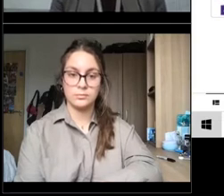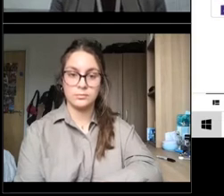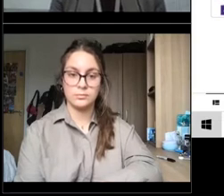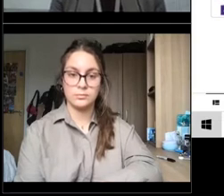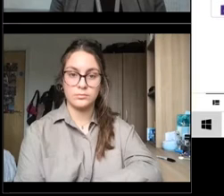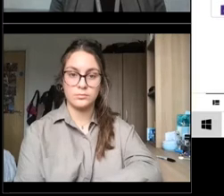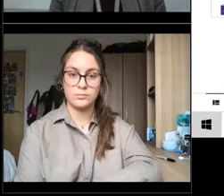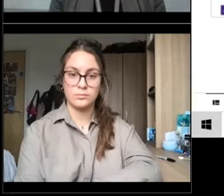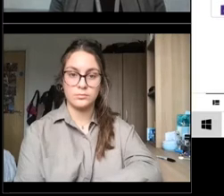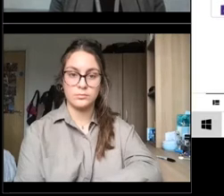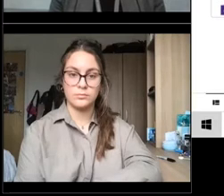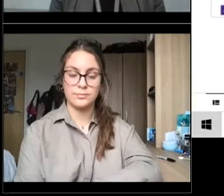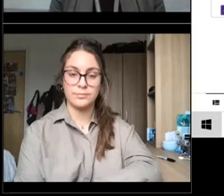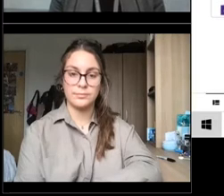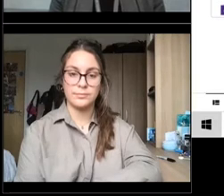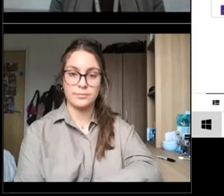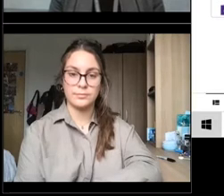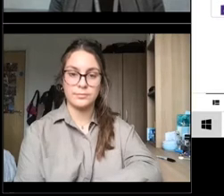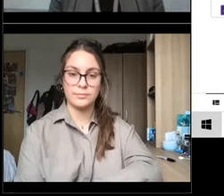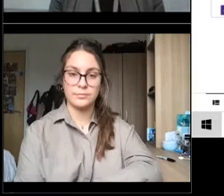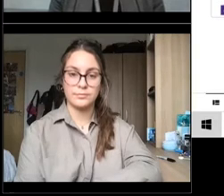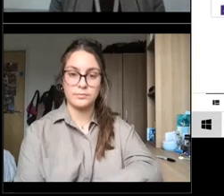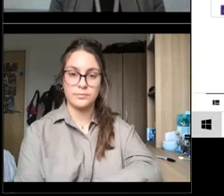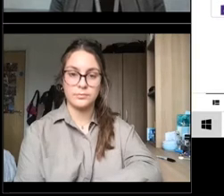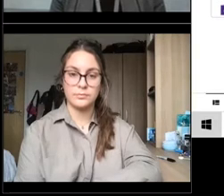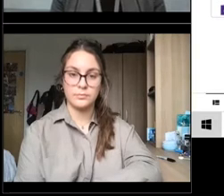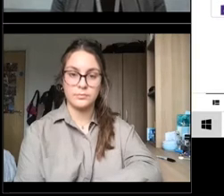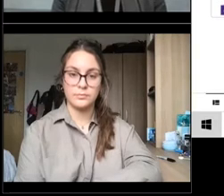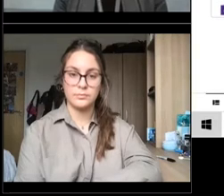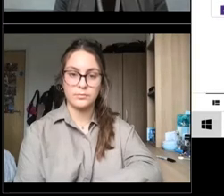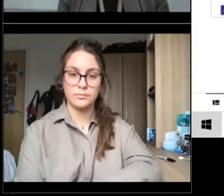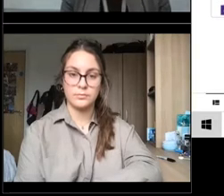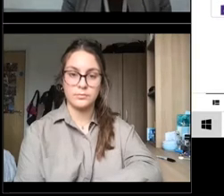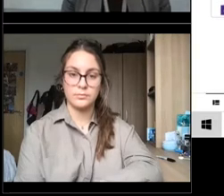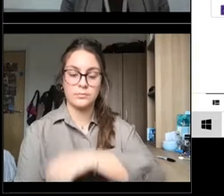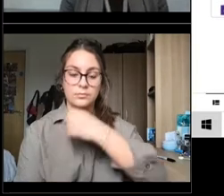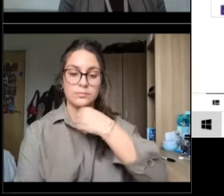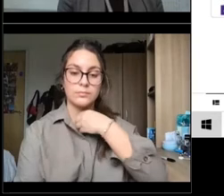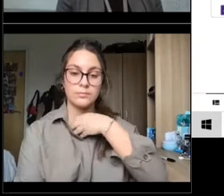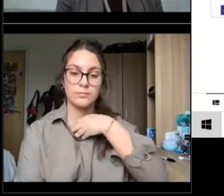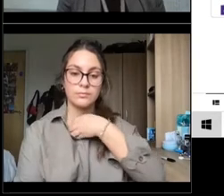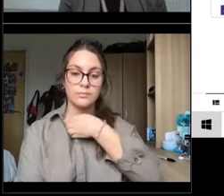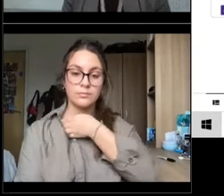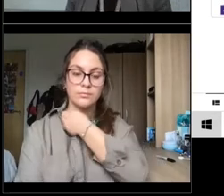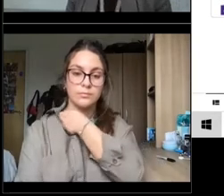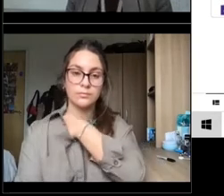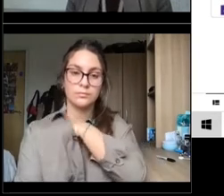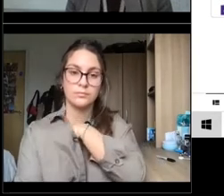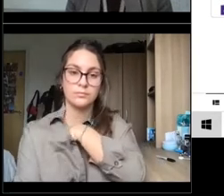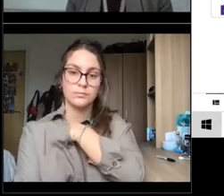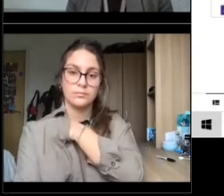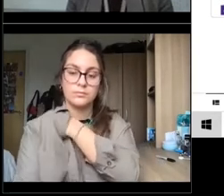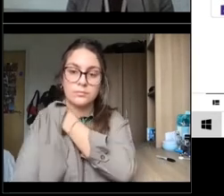runs at the moment. The Difference Leaders Program, which involves people applying, middle leaders and senior leaders in schools applying to work for 2 years in alternative